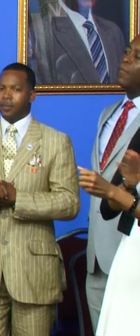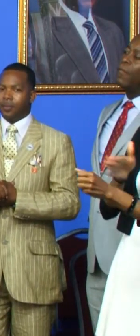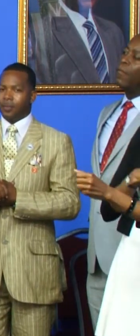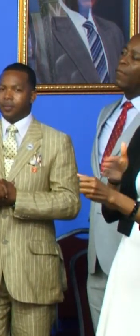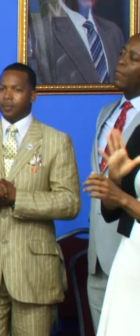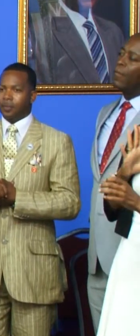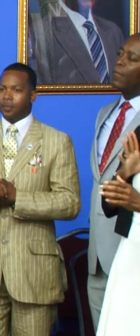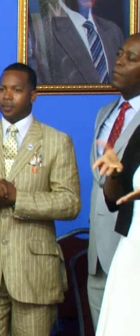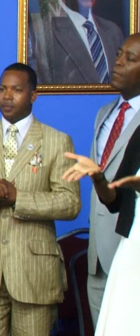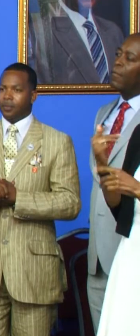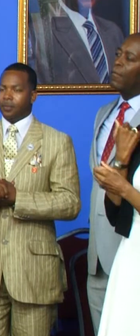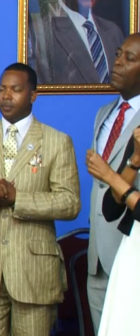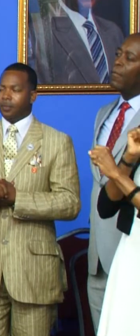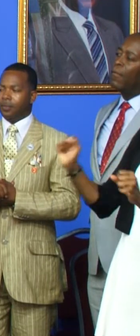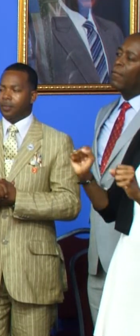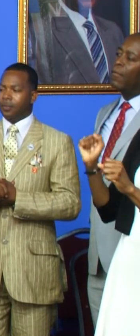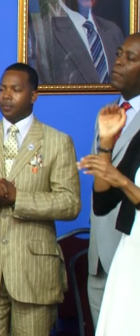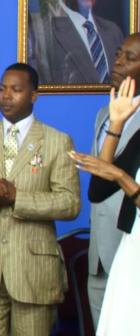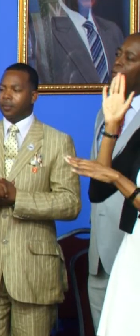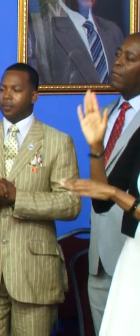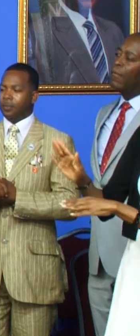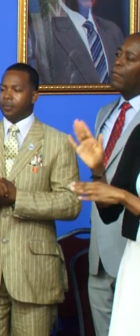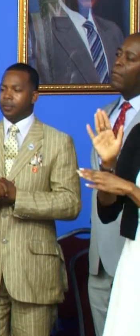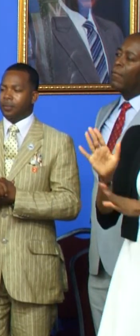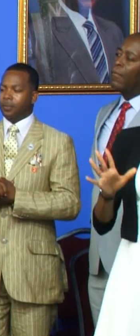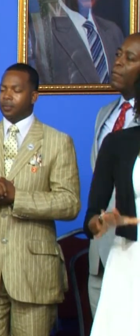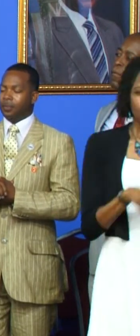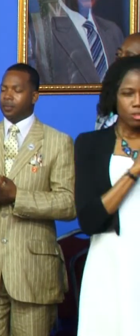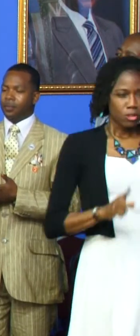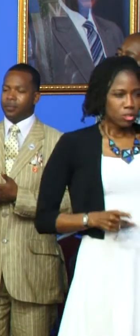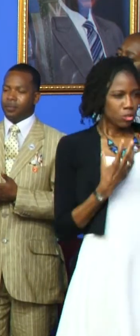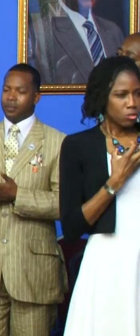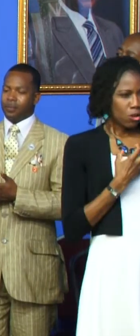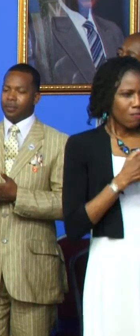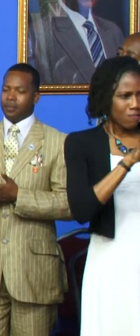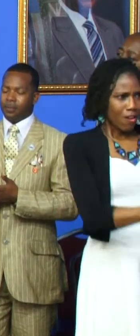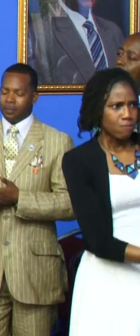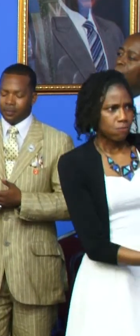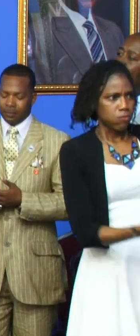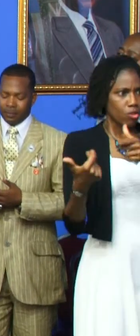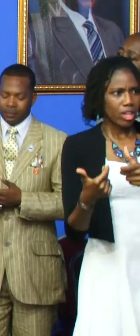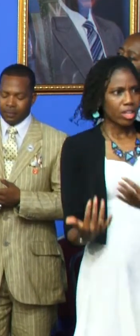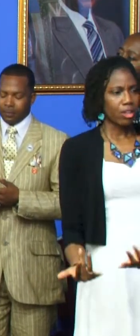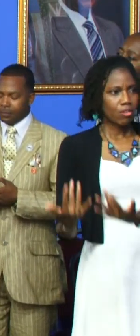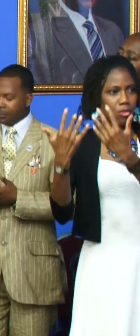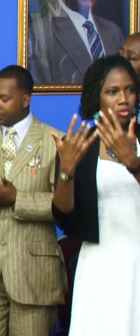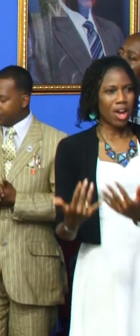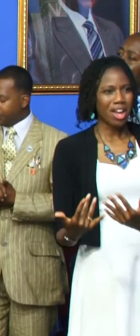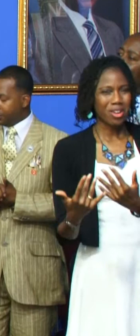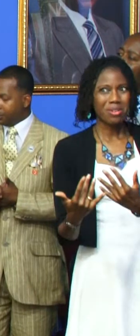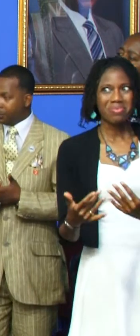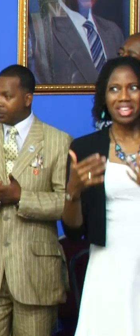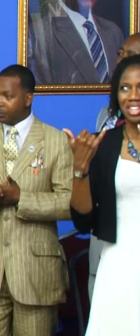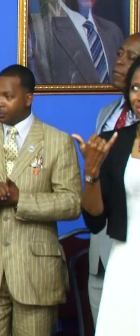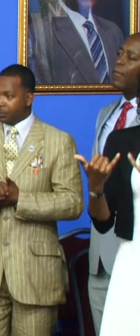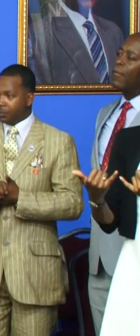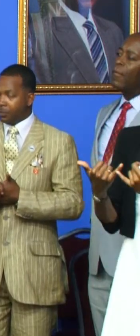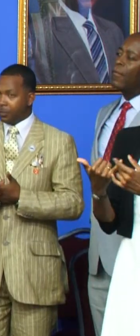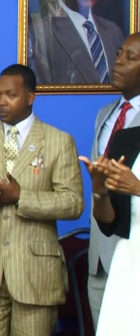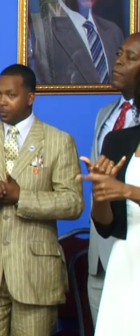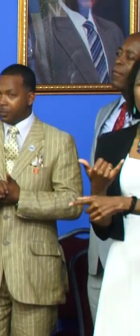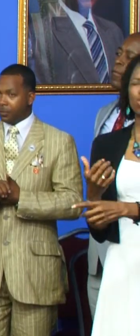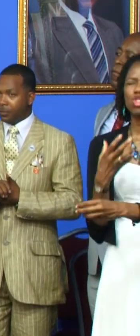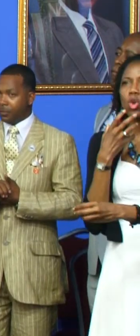the king is furious. Throw them into the furnace. It was so hot, Bishop Daughtry, they said that those that